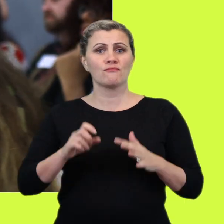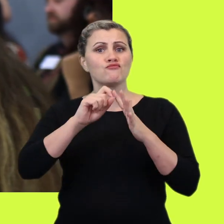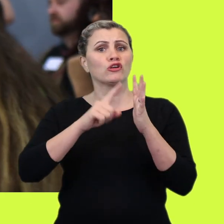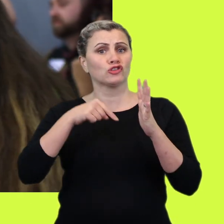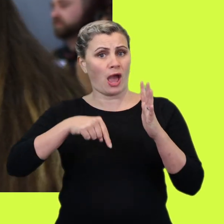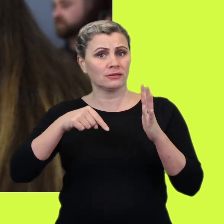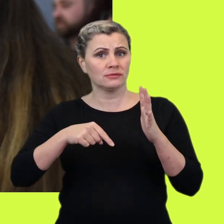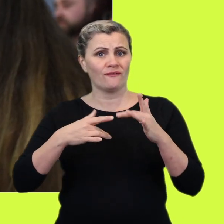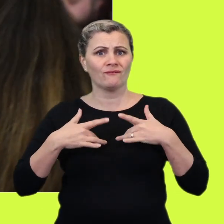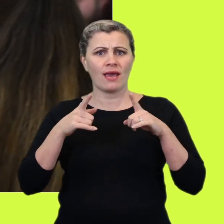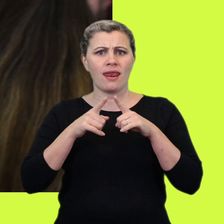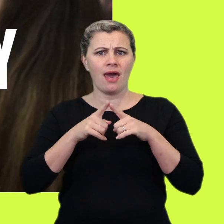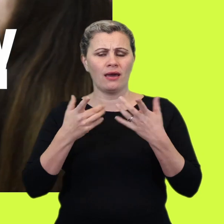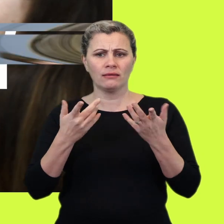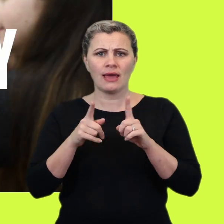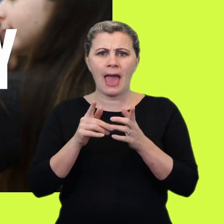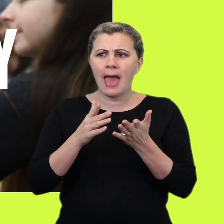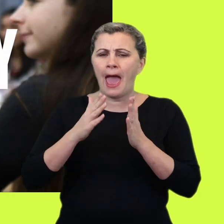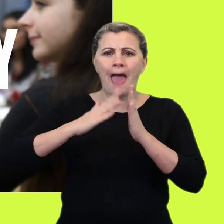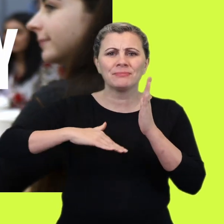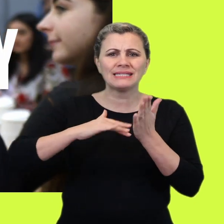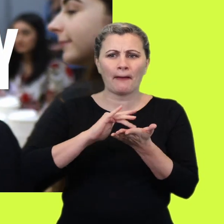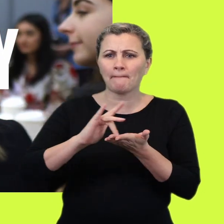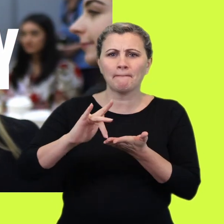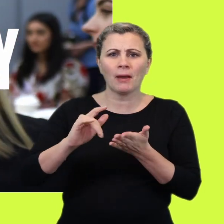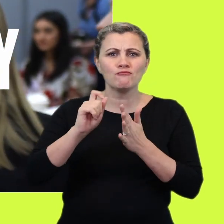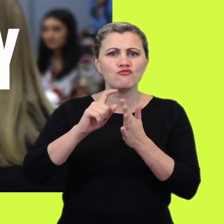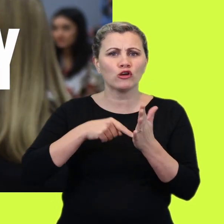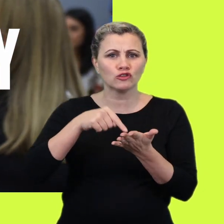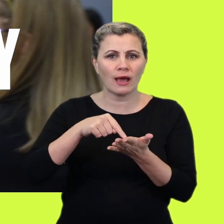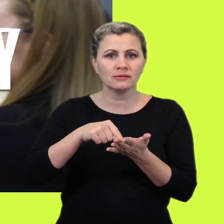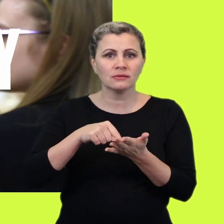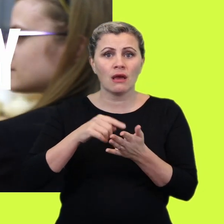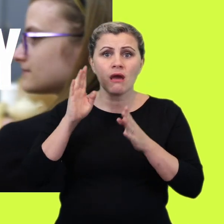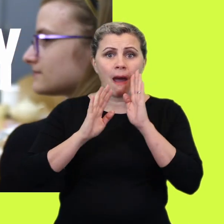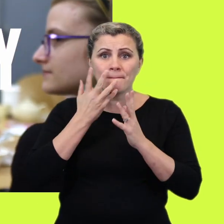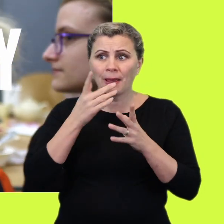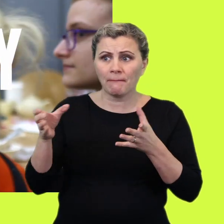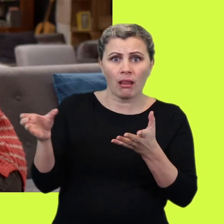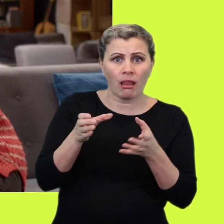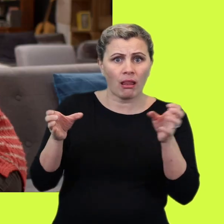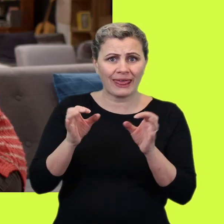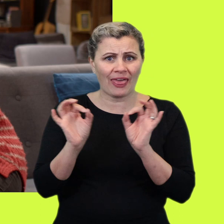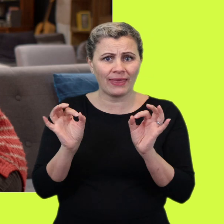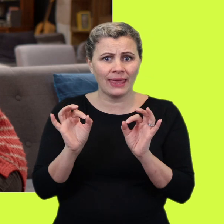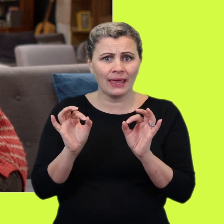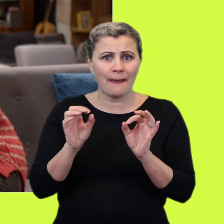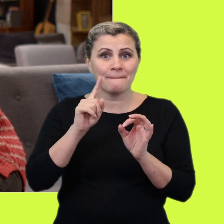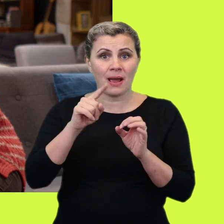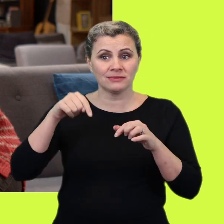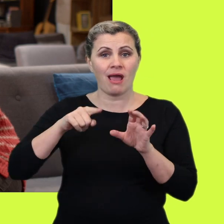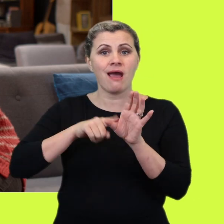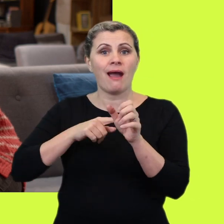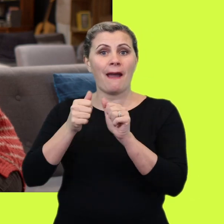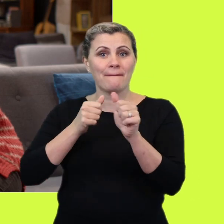A project of this nature, it would feel like a pretty hollow project if it didn't have young people at its core. So the idea behind Young Company was